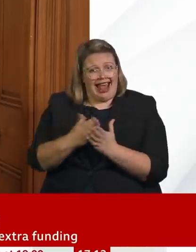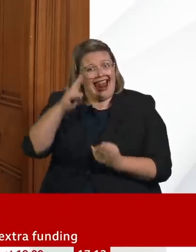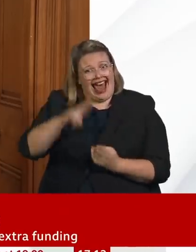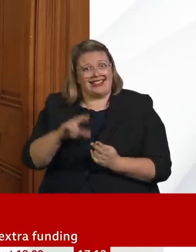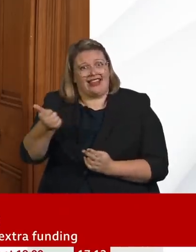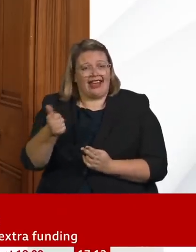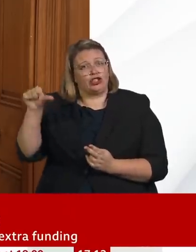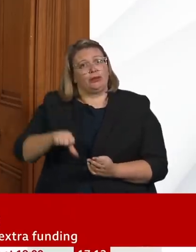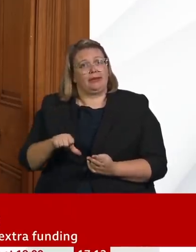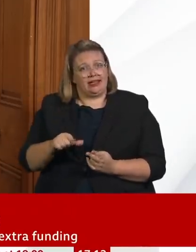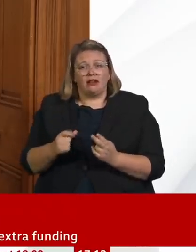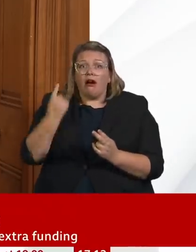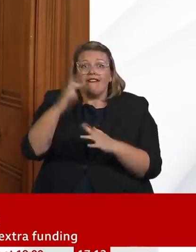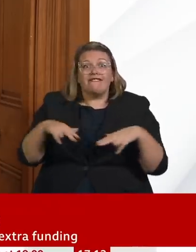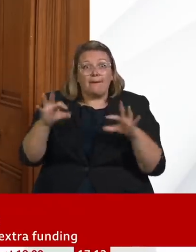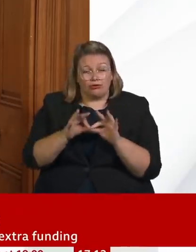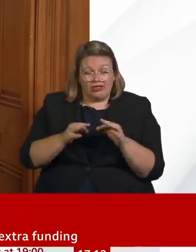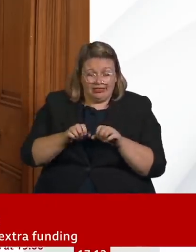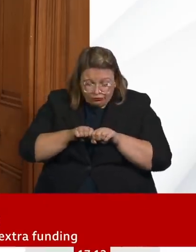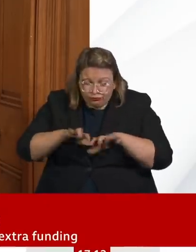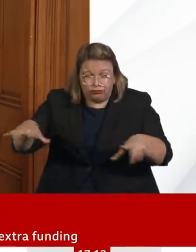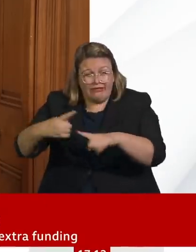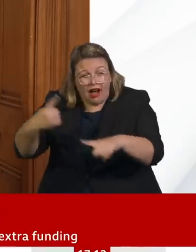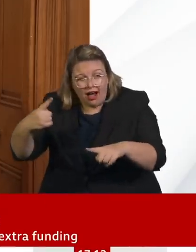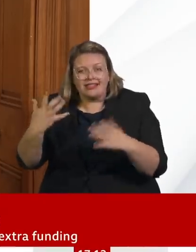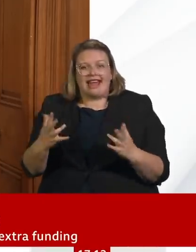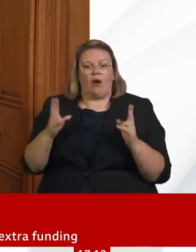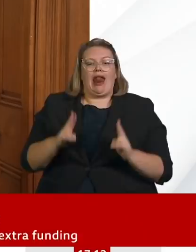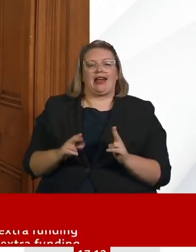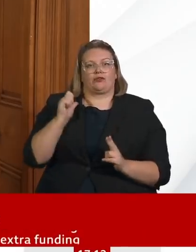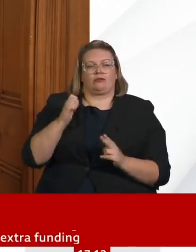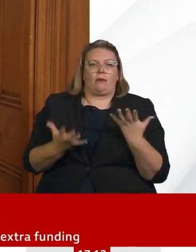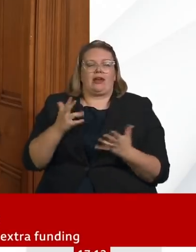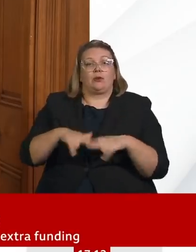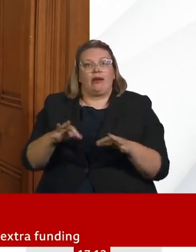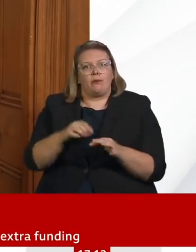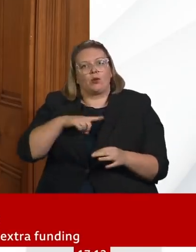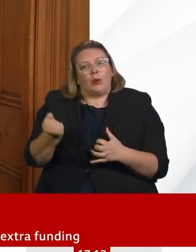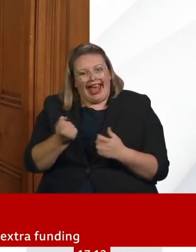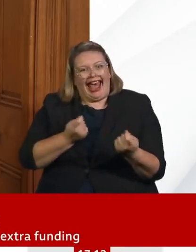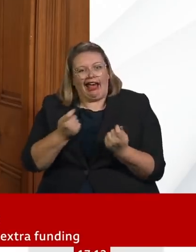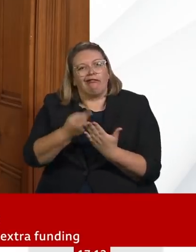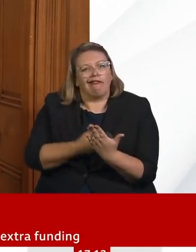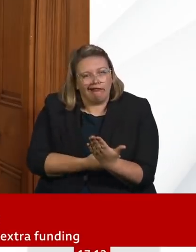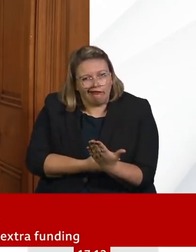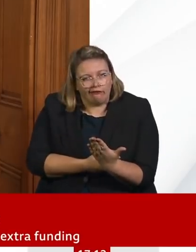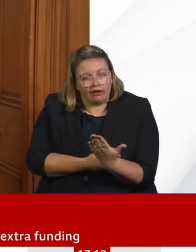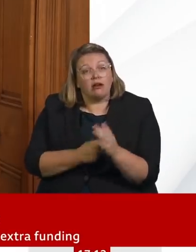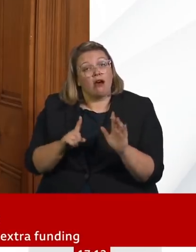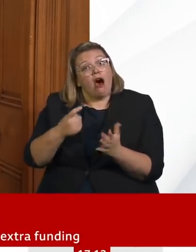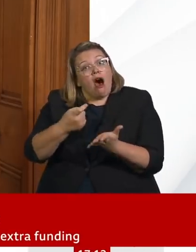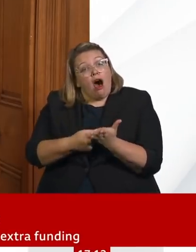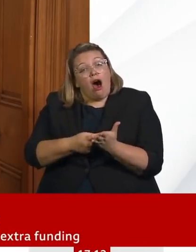as quickly as it did in February and March. However, while the R is below its natural level, it does